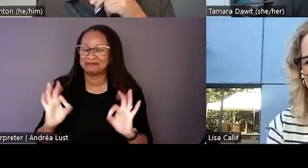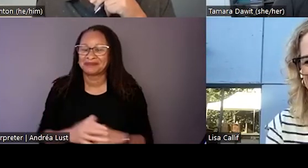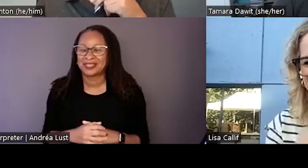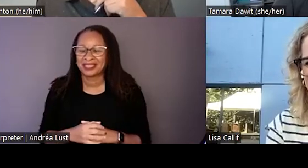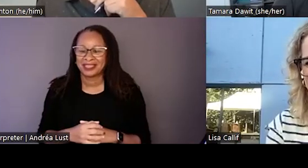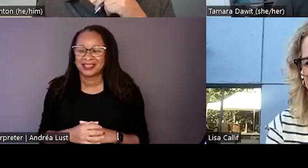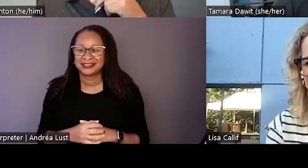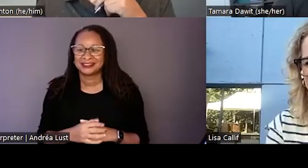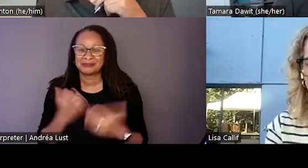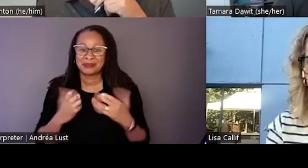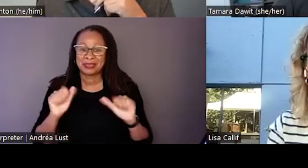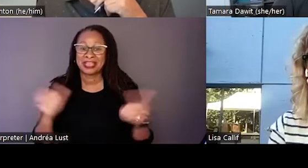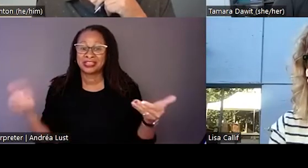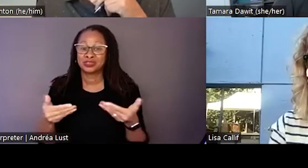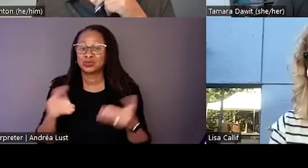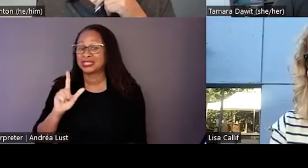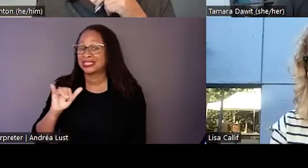maybe I can introduce you, Lisa.